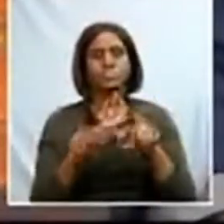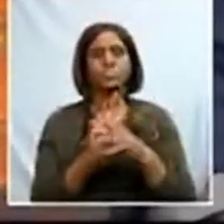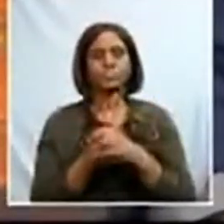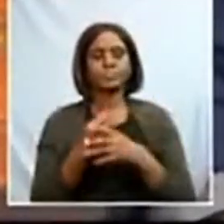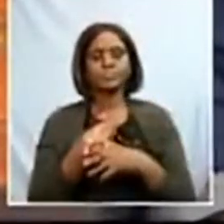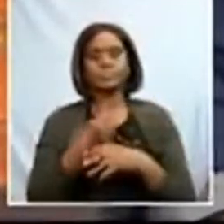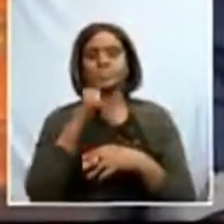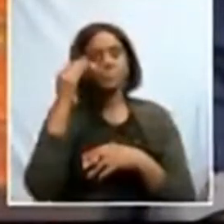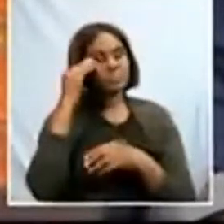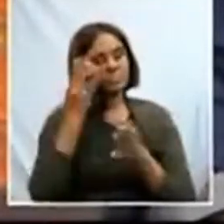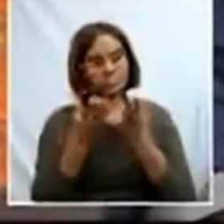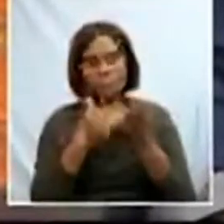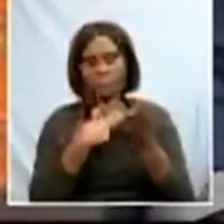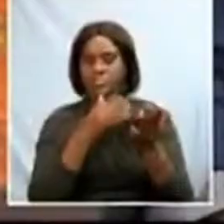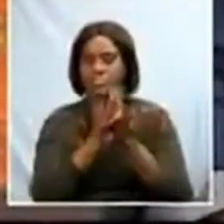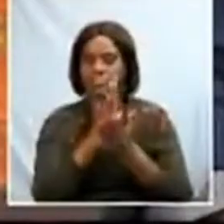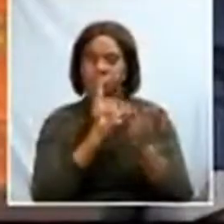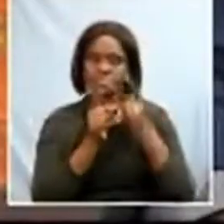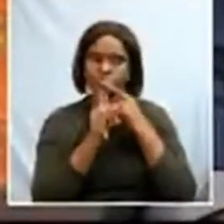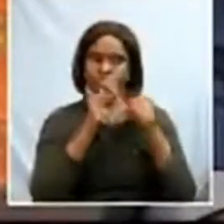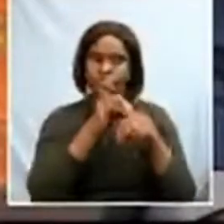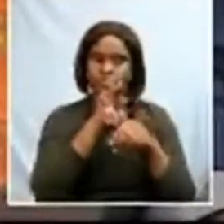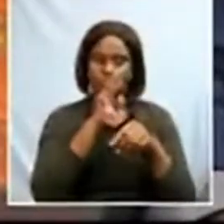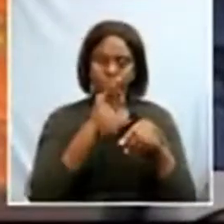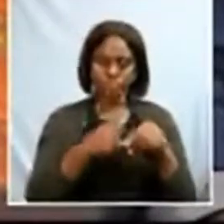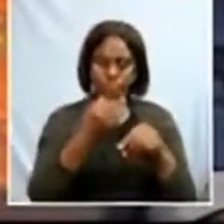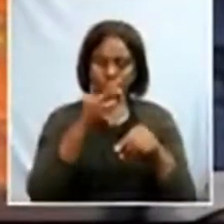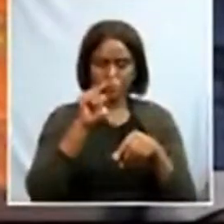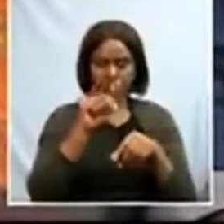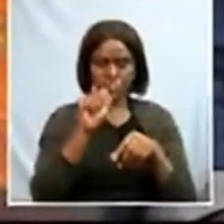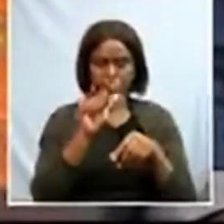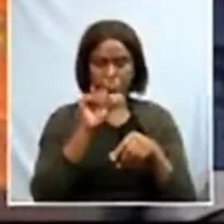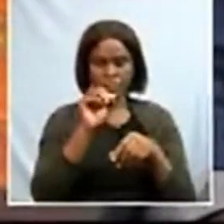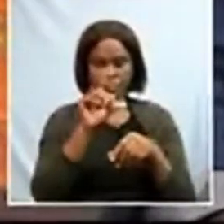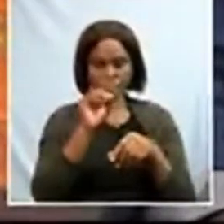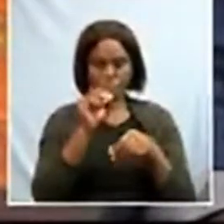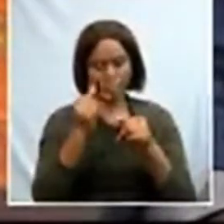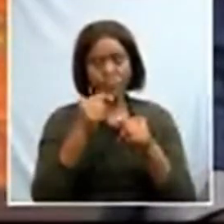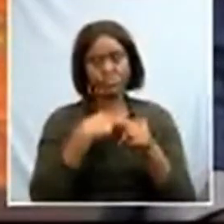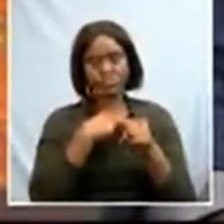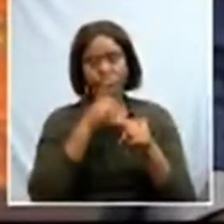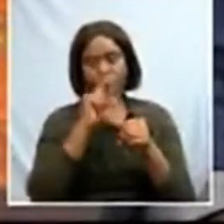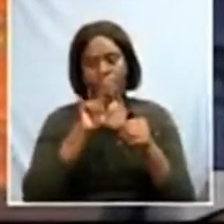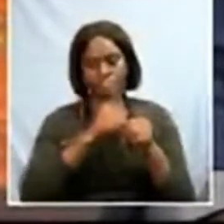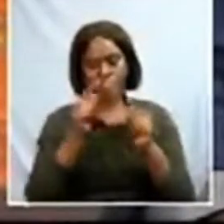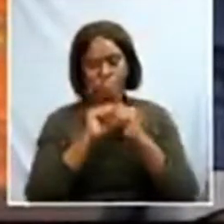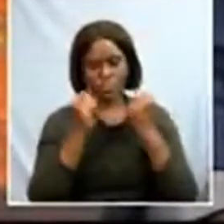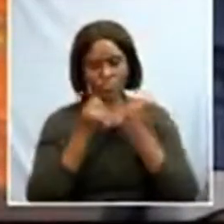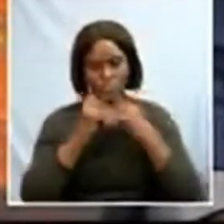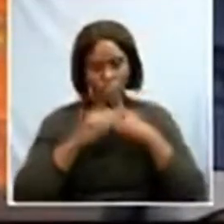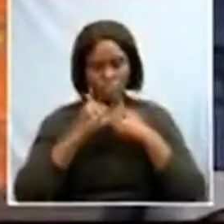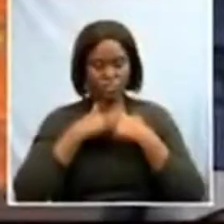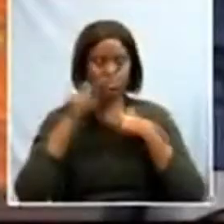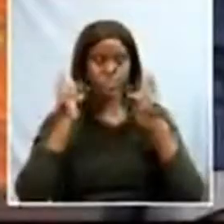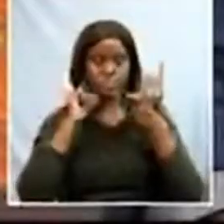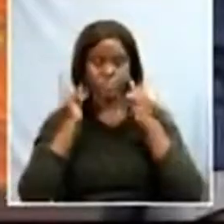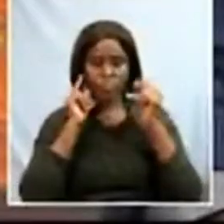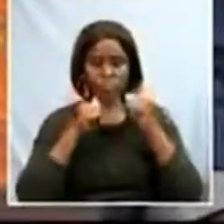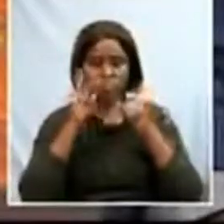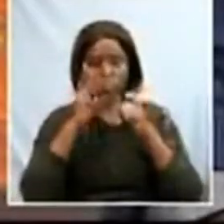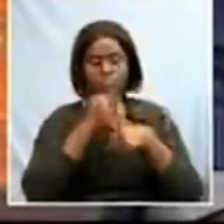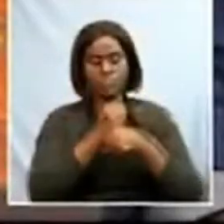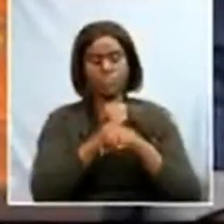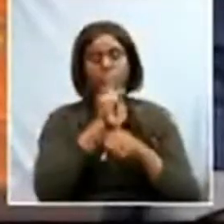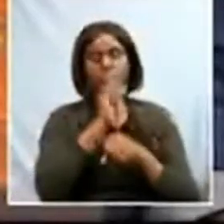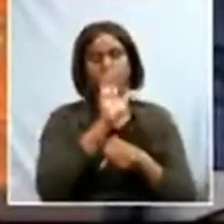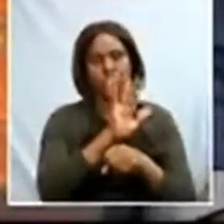I don't know if I may be right to speak on behalf of NALOLO now, but I'm sure, Chair, as a team, we have taken note of the council, and we are going to make